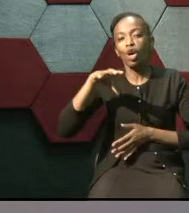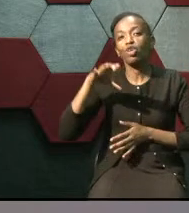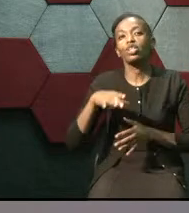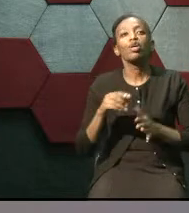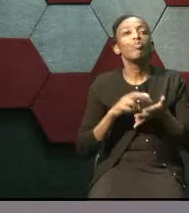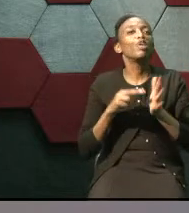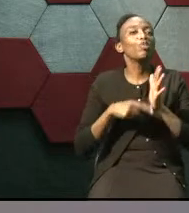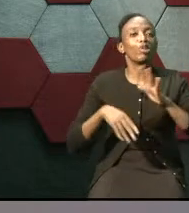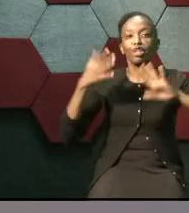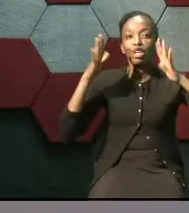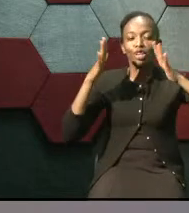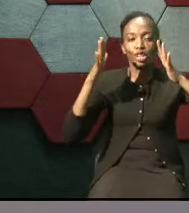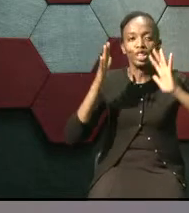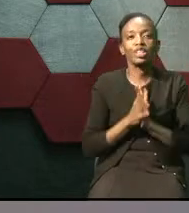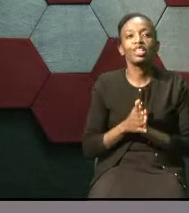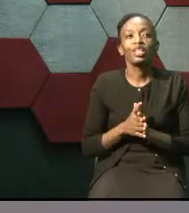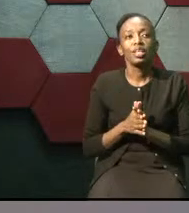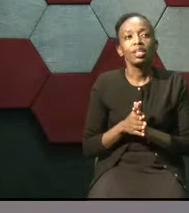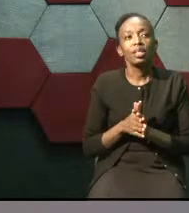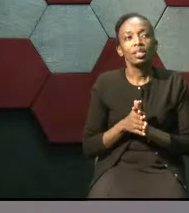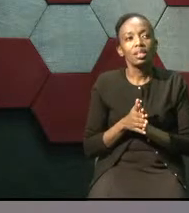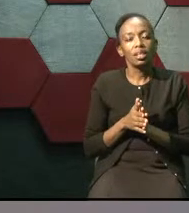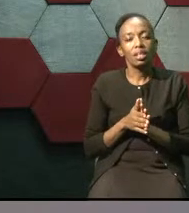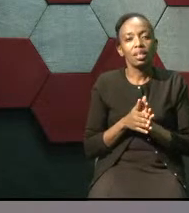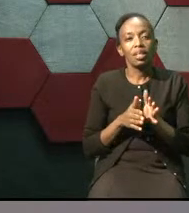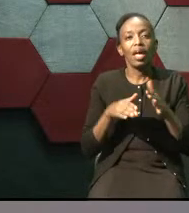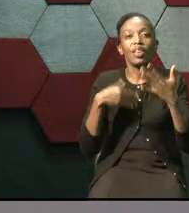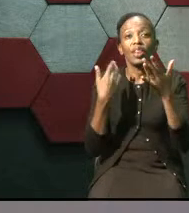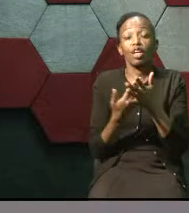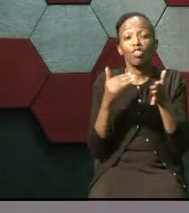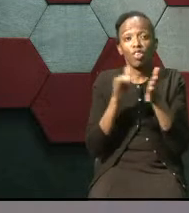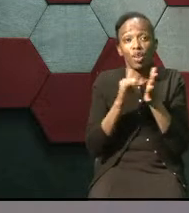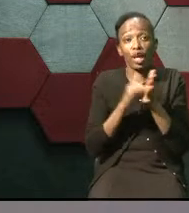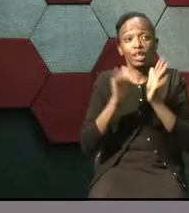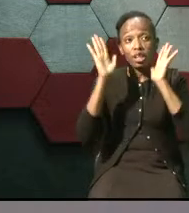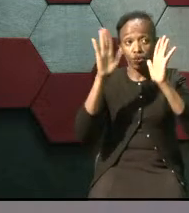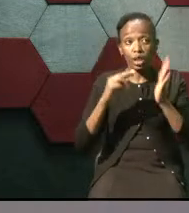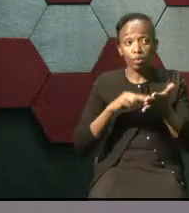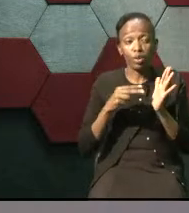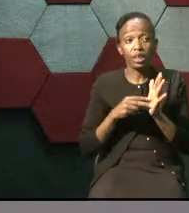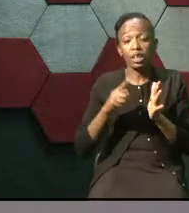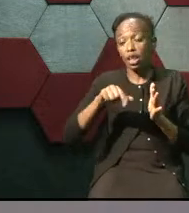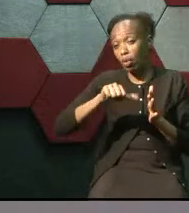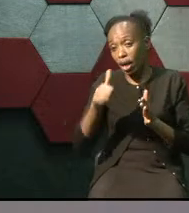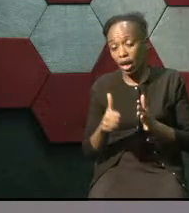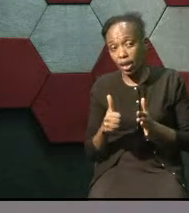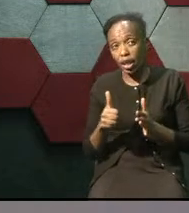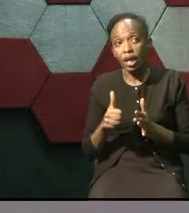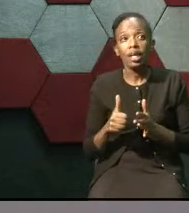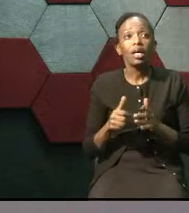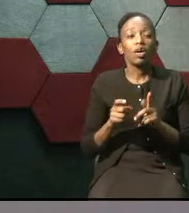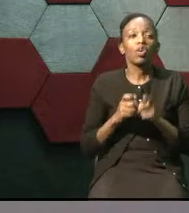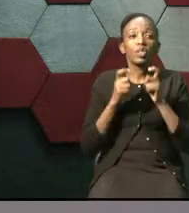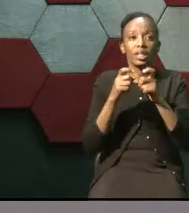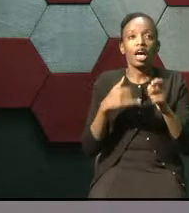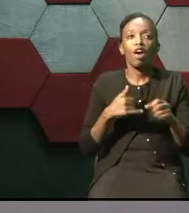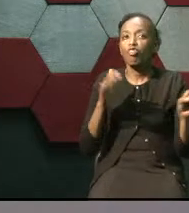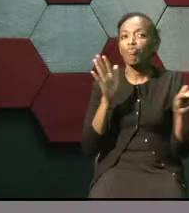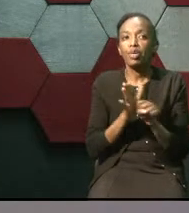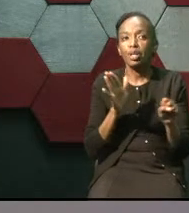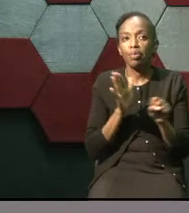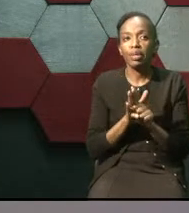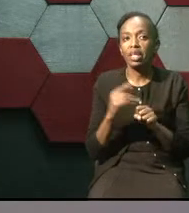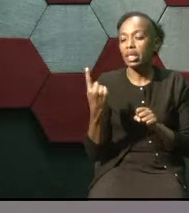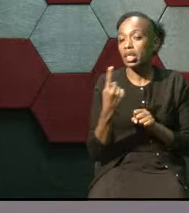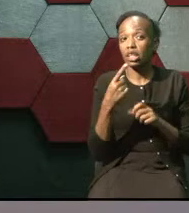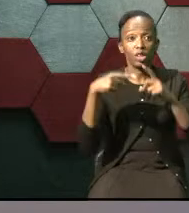congratulations. Keep it up, Kwale County and Matuga Girls. And thank you for that incredible project. Our next prize, you see there's so many, so like everyone